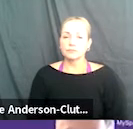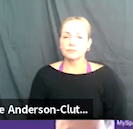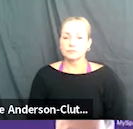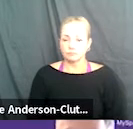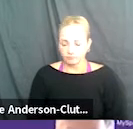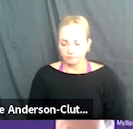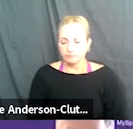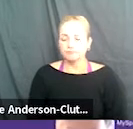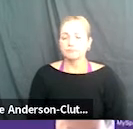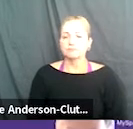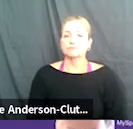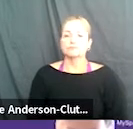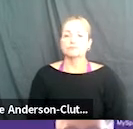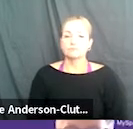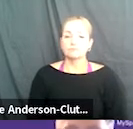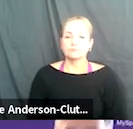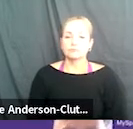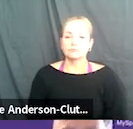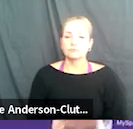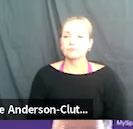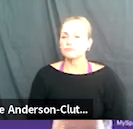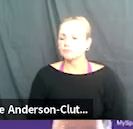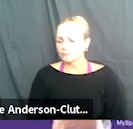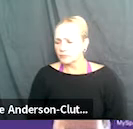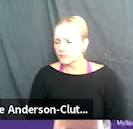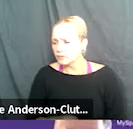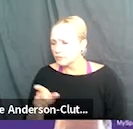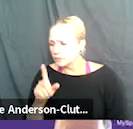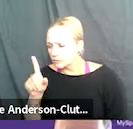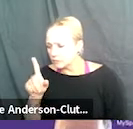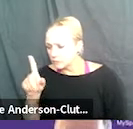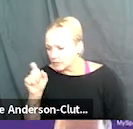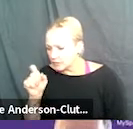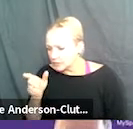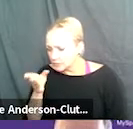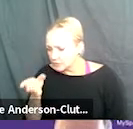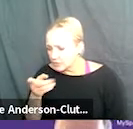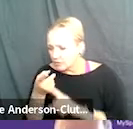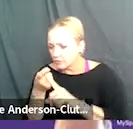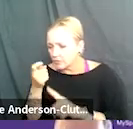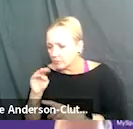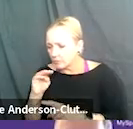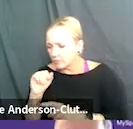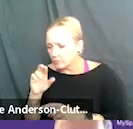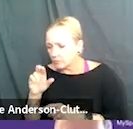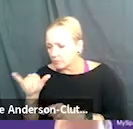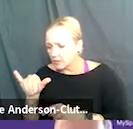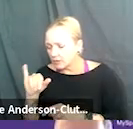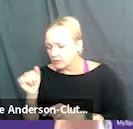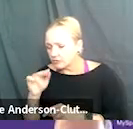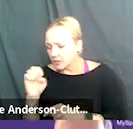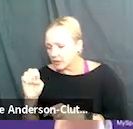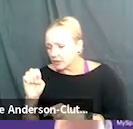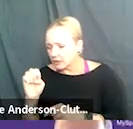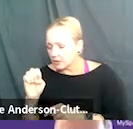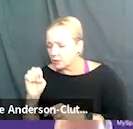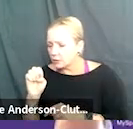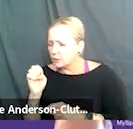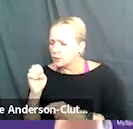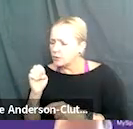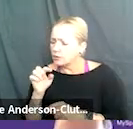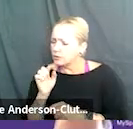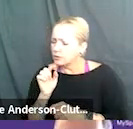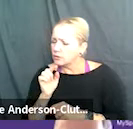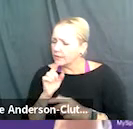Okay, Mary Jane, these are any of the cases entering puberty? So this person